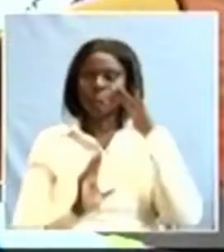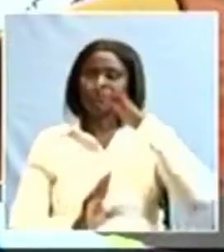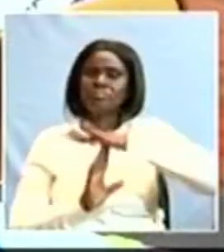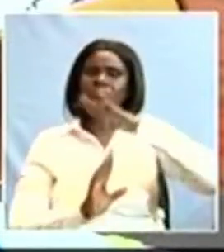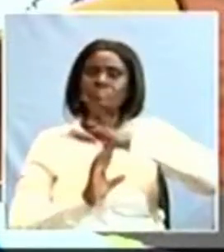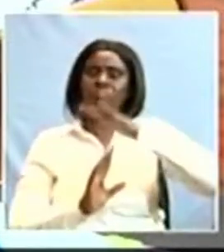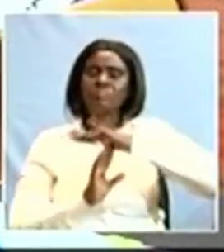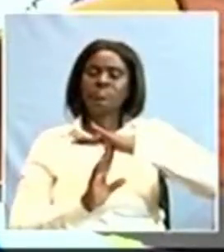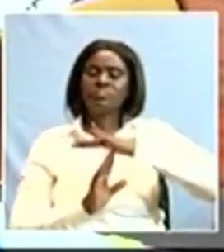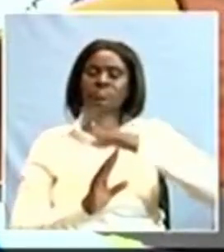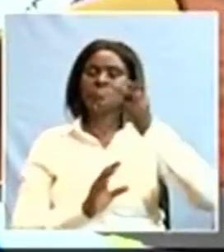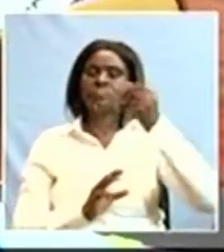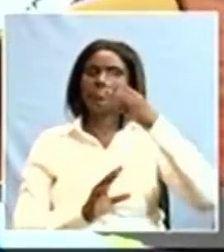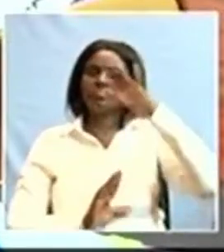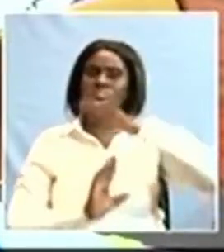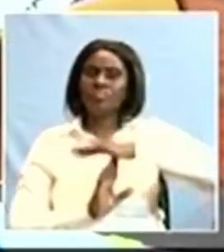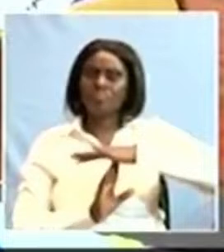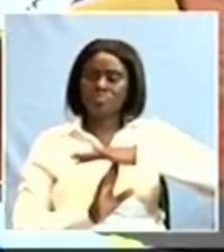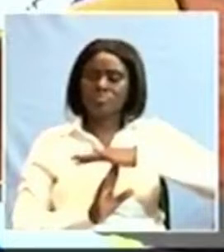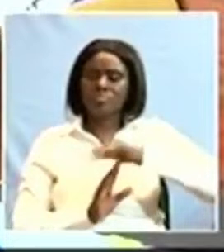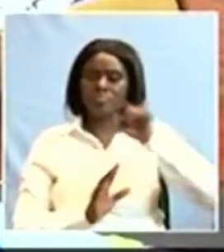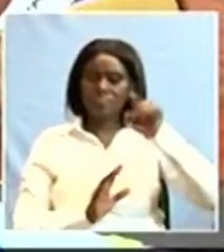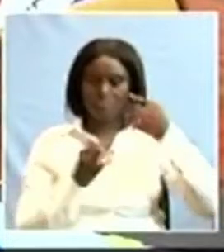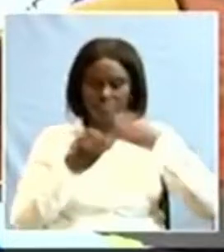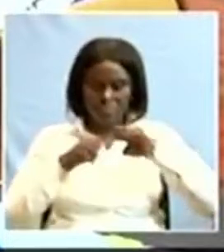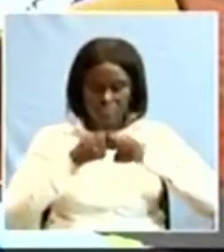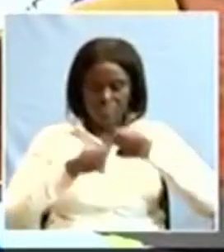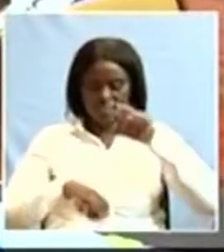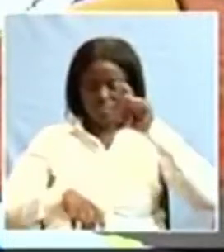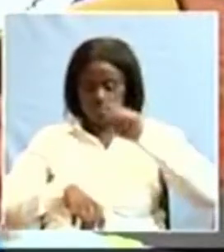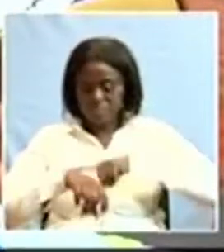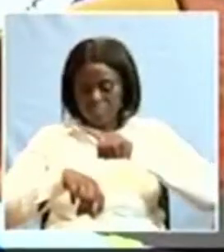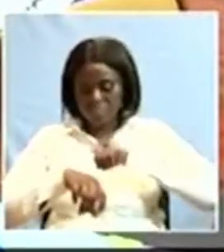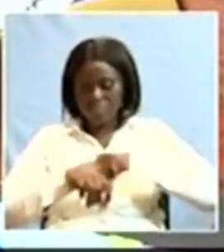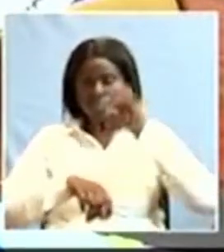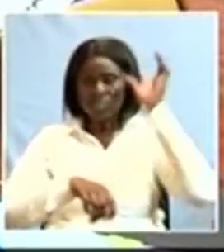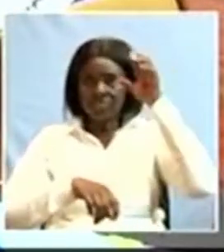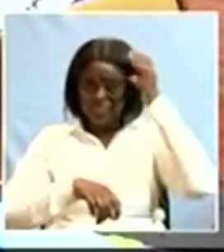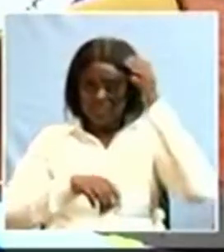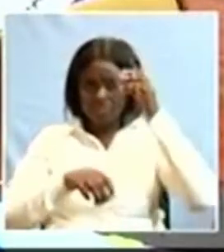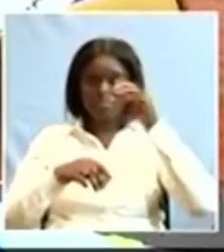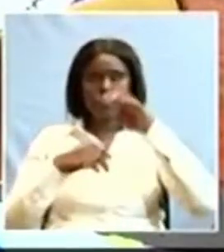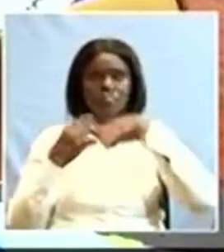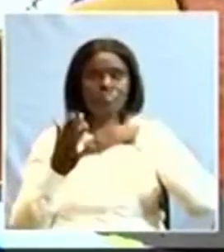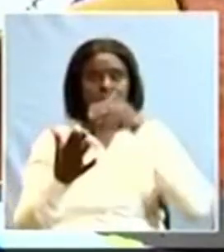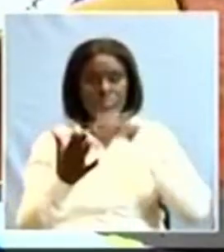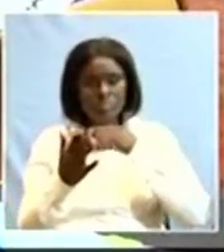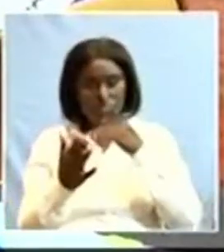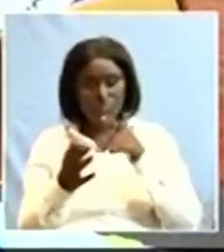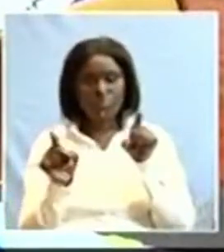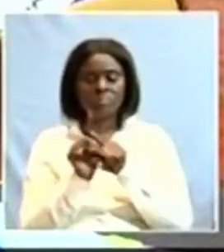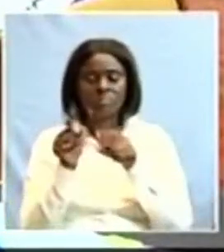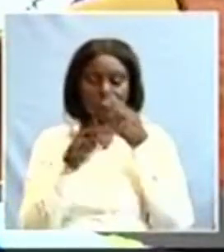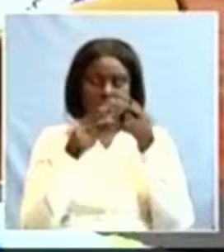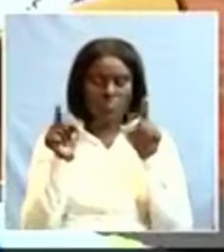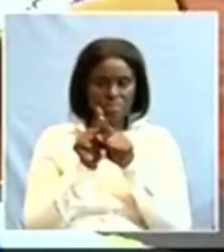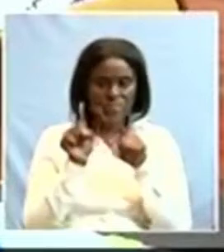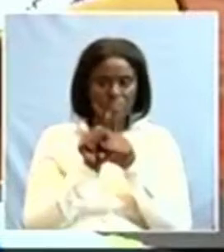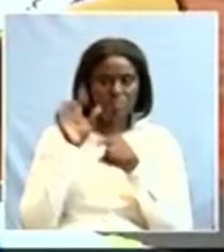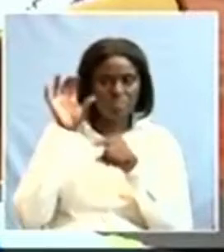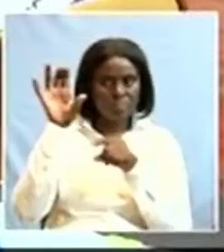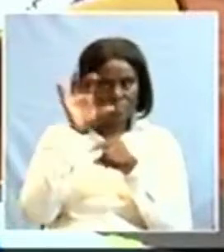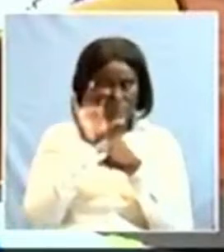the thresholds. So even the time when the Civic Center was done by the province, even the hotel also by the